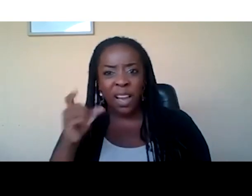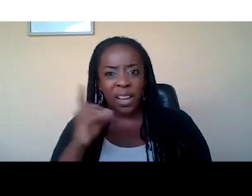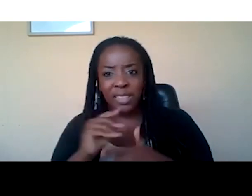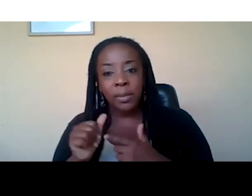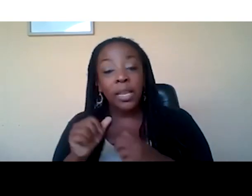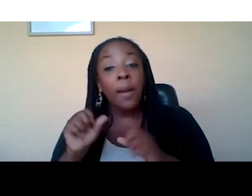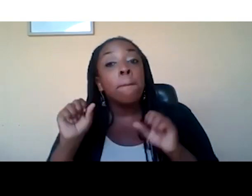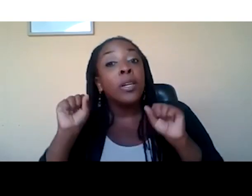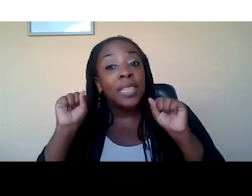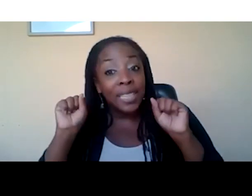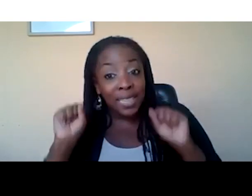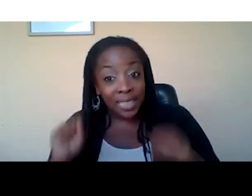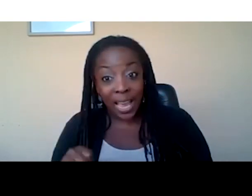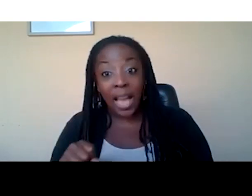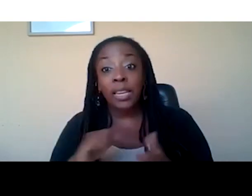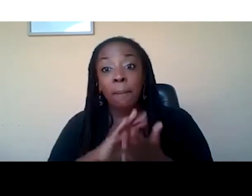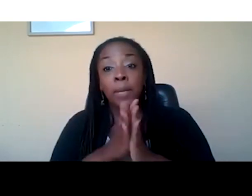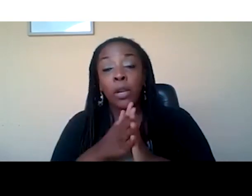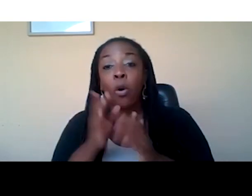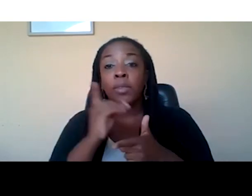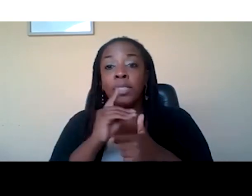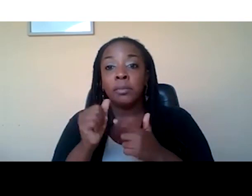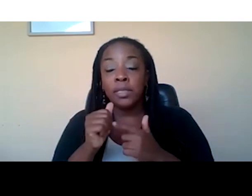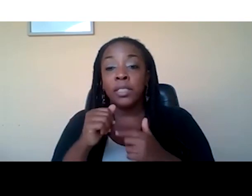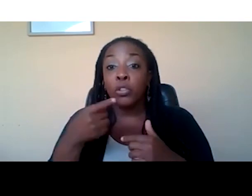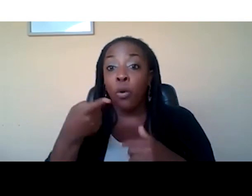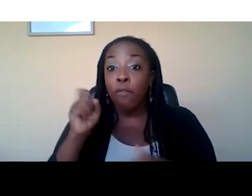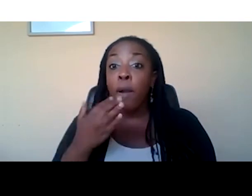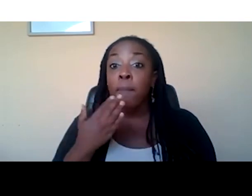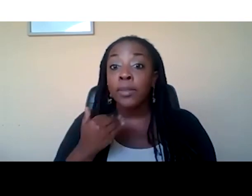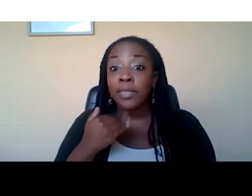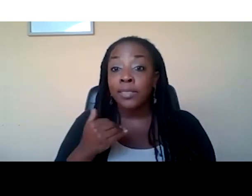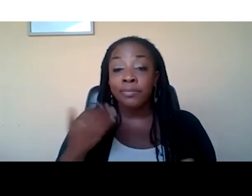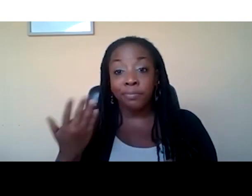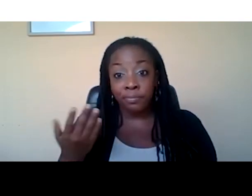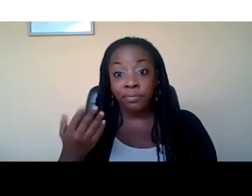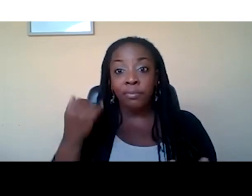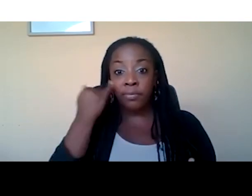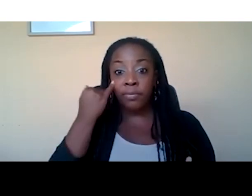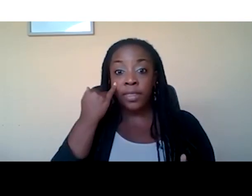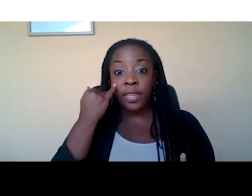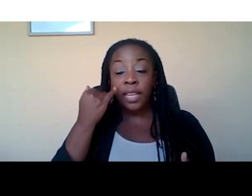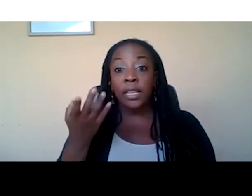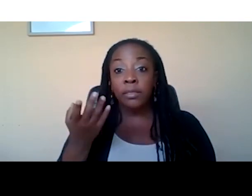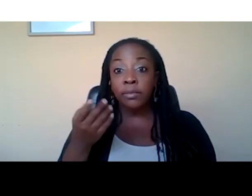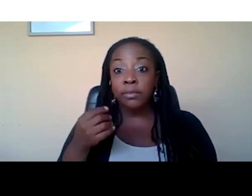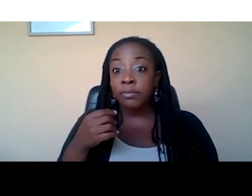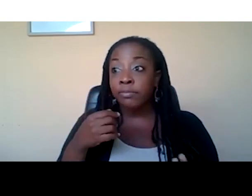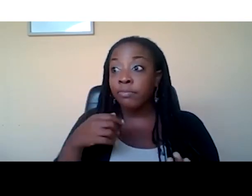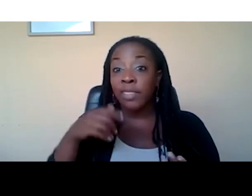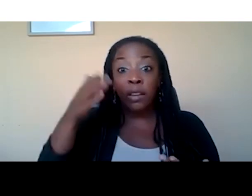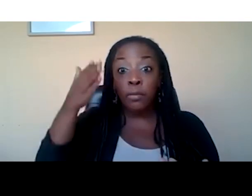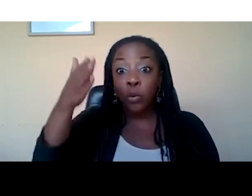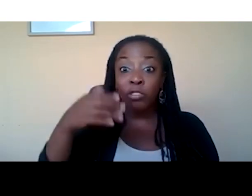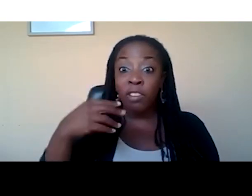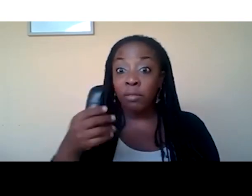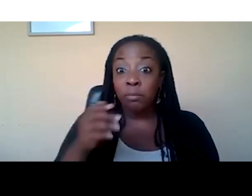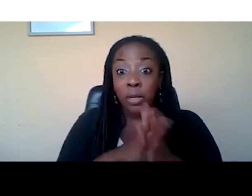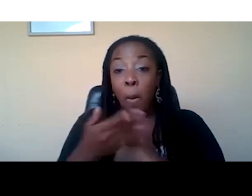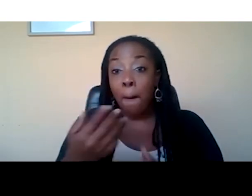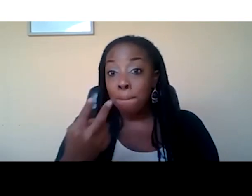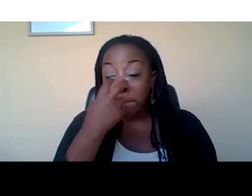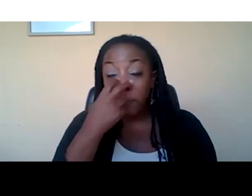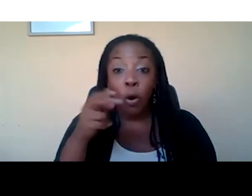the disability. So from diabetes, if the person ends up being blind or acquires blindness or visual